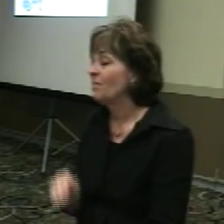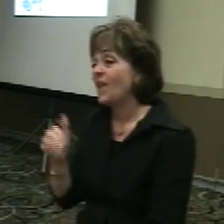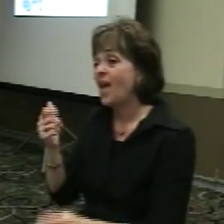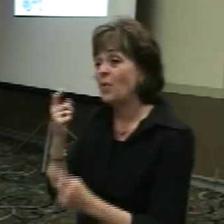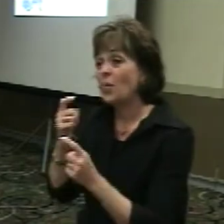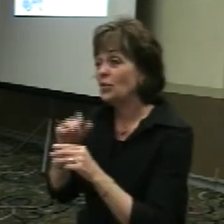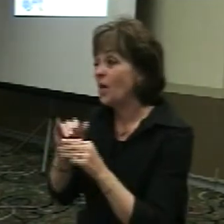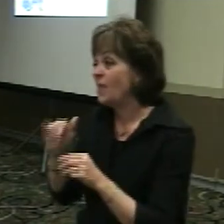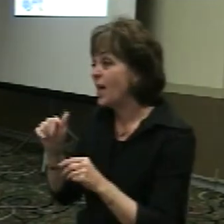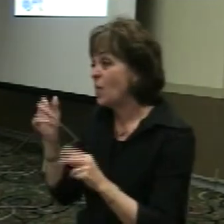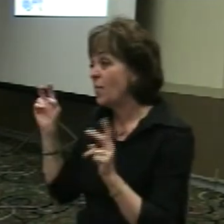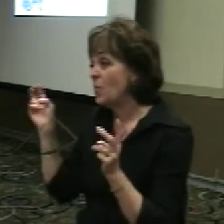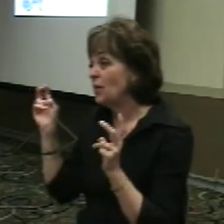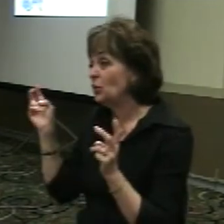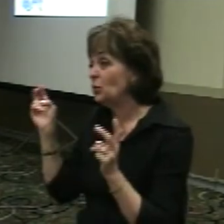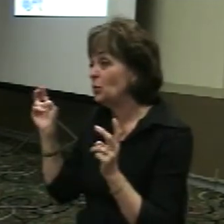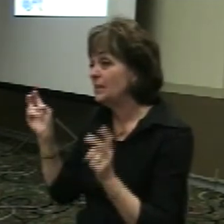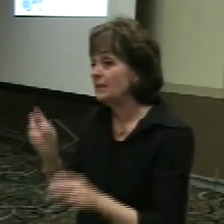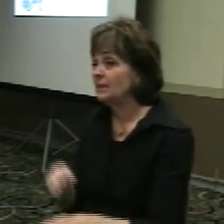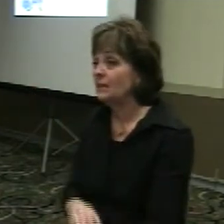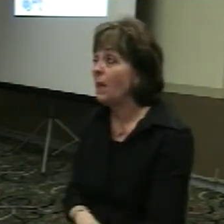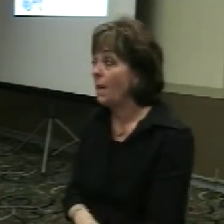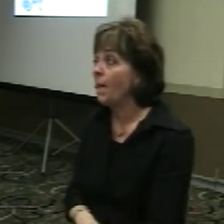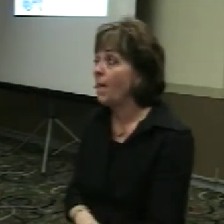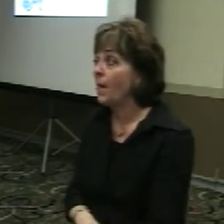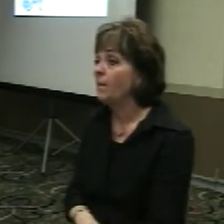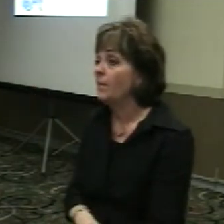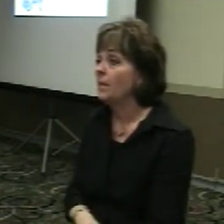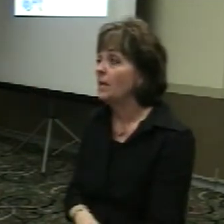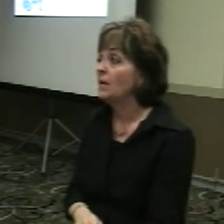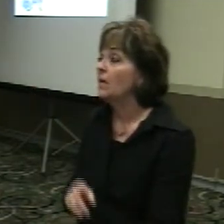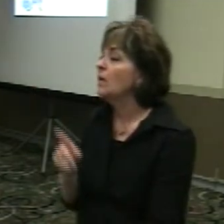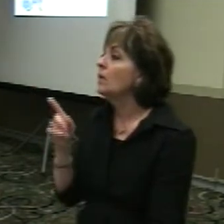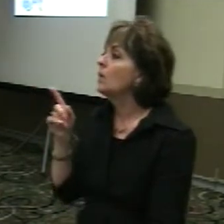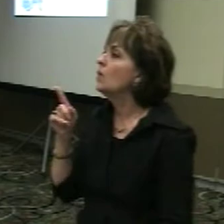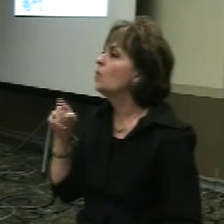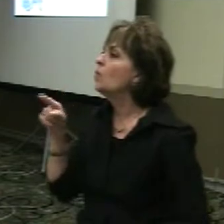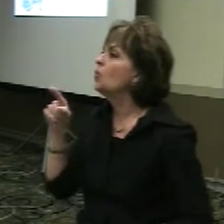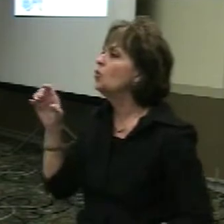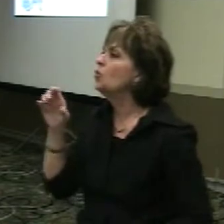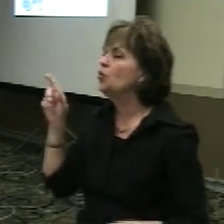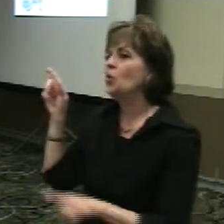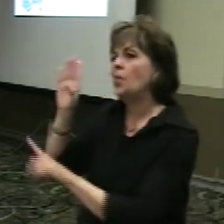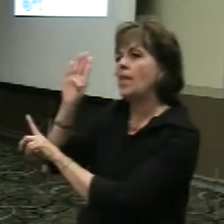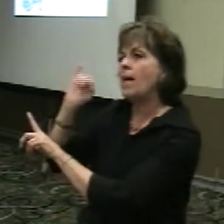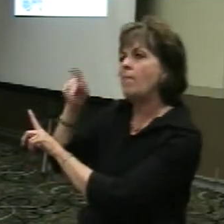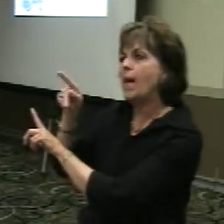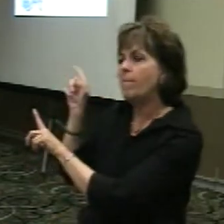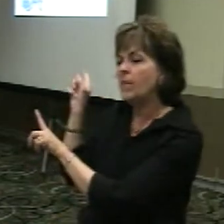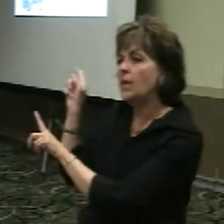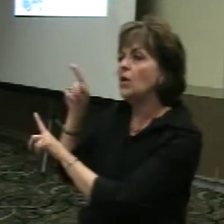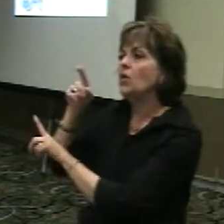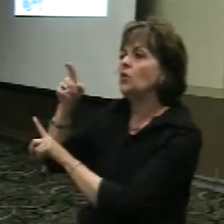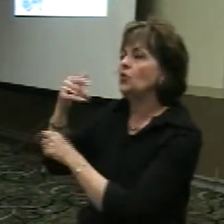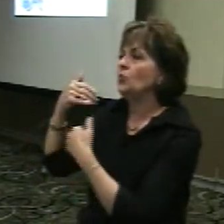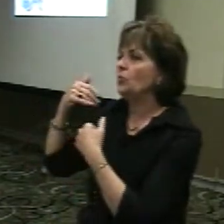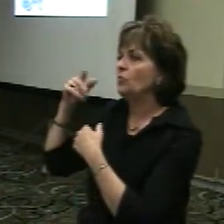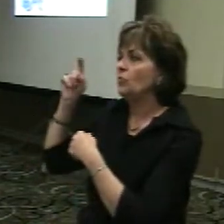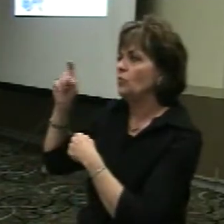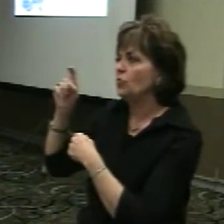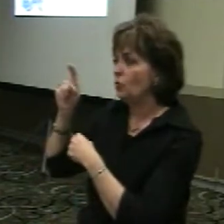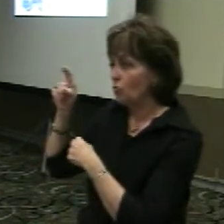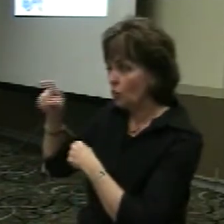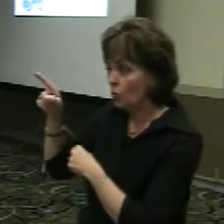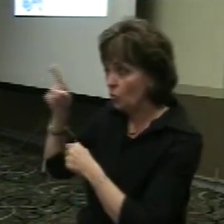Other questions on that or other issues? Yes? When you do your BIP, do you have to, or